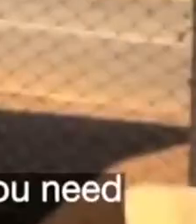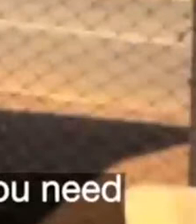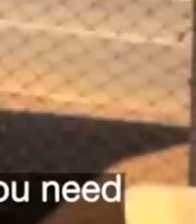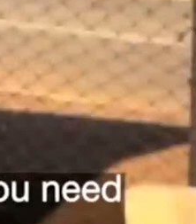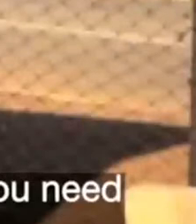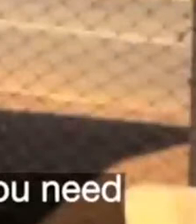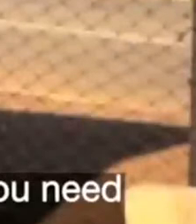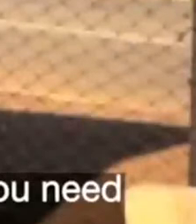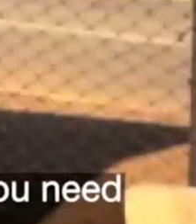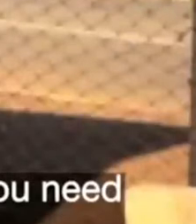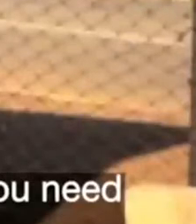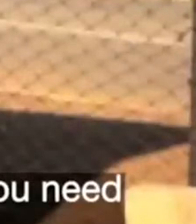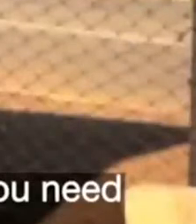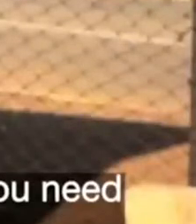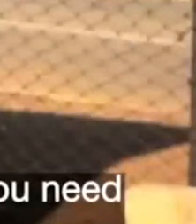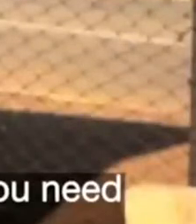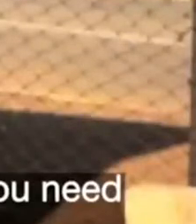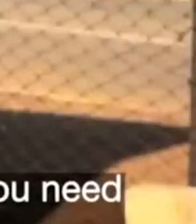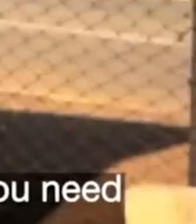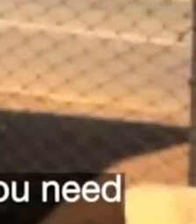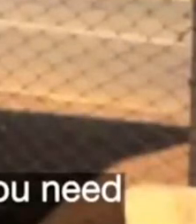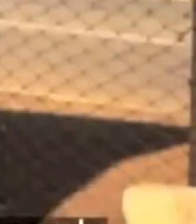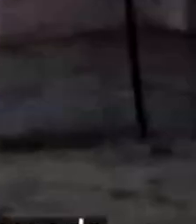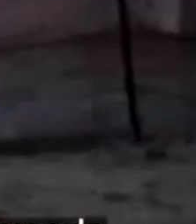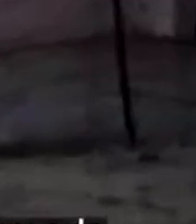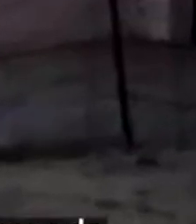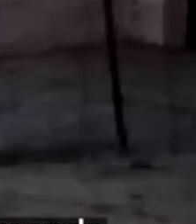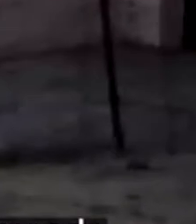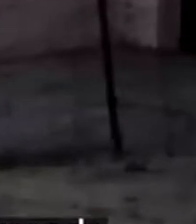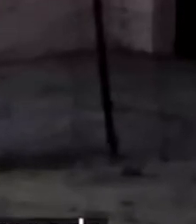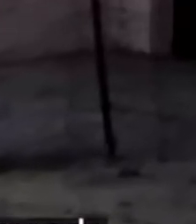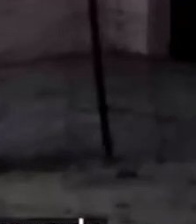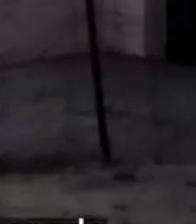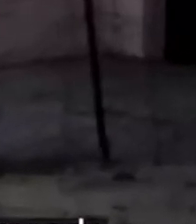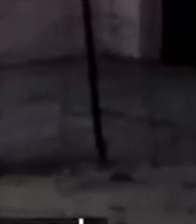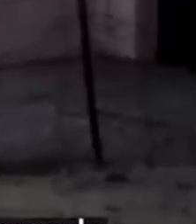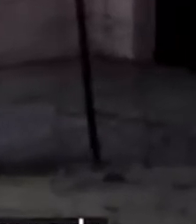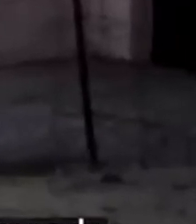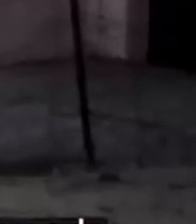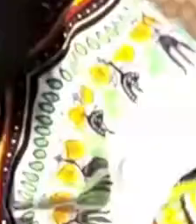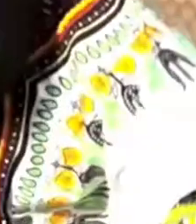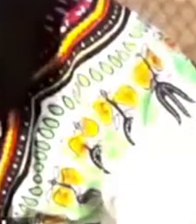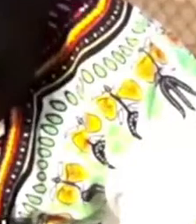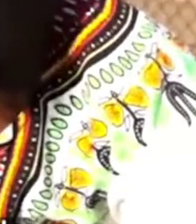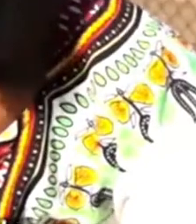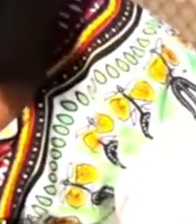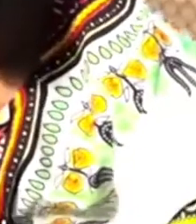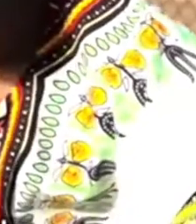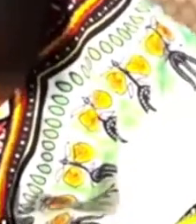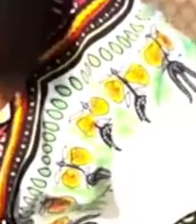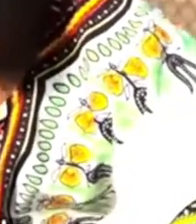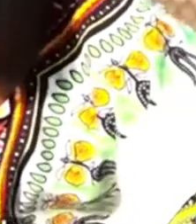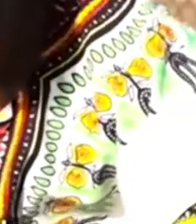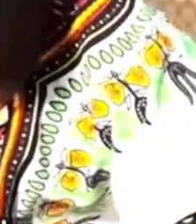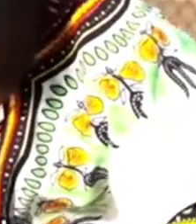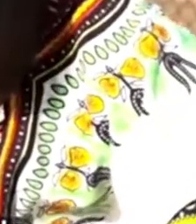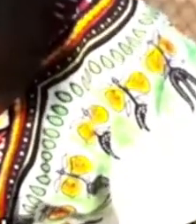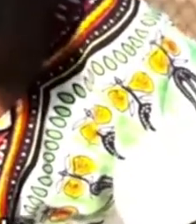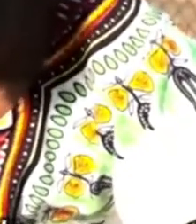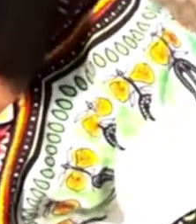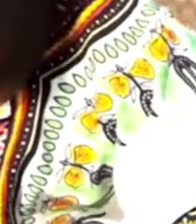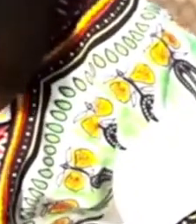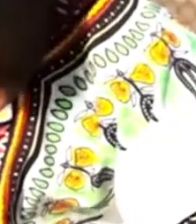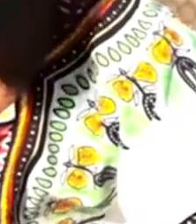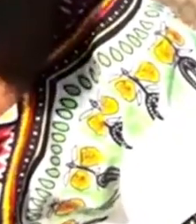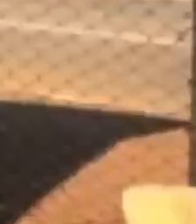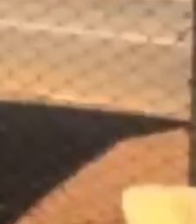ivoti kunikeza loyo voice leyo ukuthi ucomplain uma ngabe uyafuna ukucomplain, udemand uma ngabe uyafuna ukudemand, participate, wenze sure ukuthi ivoti lakho liyakhawunta,